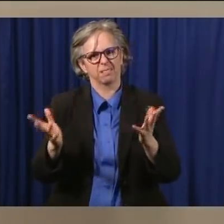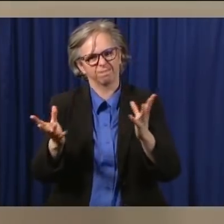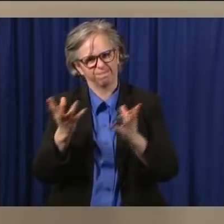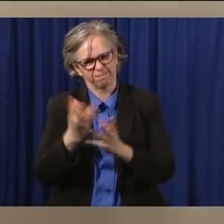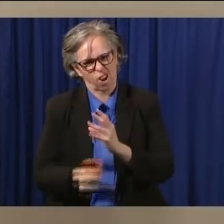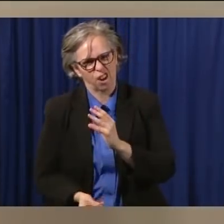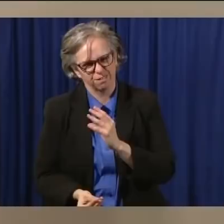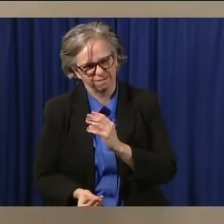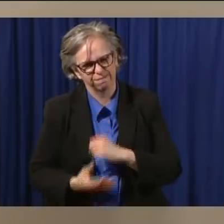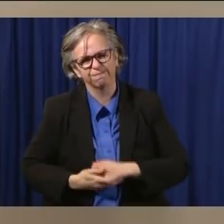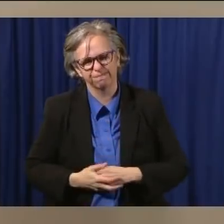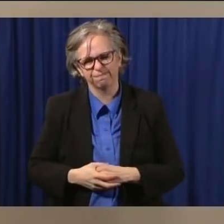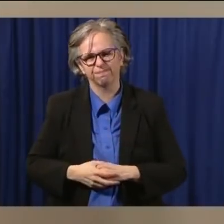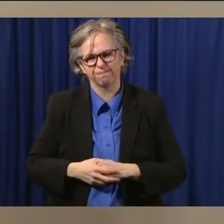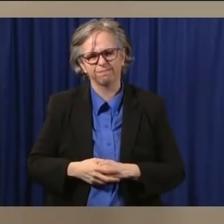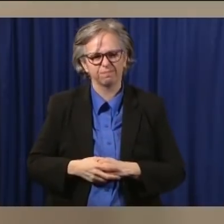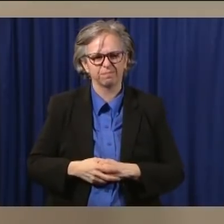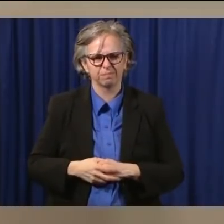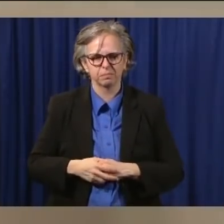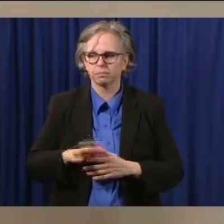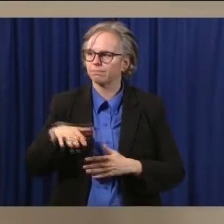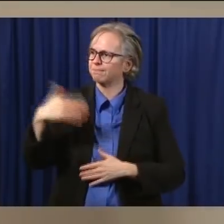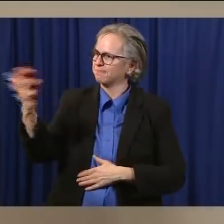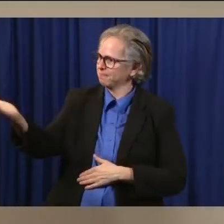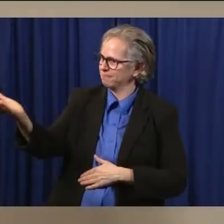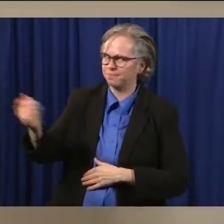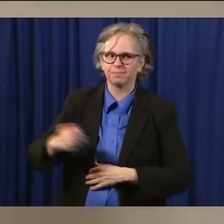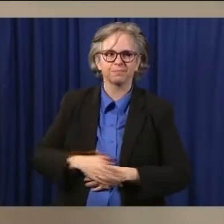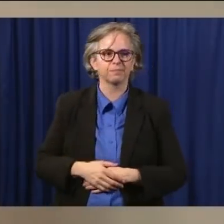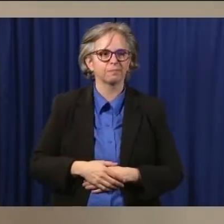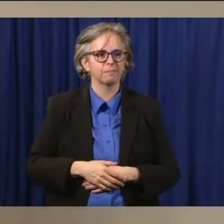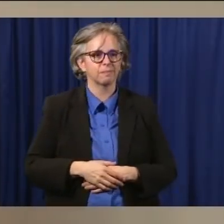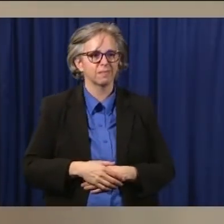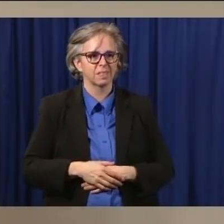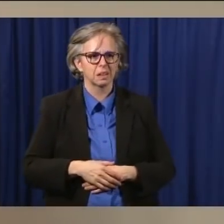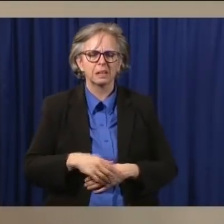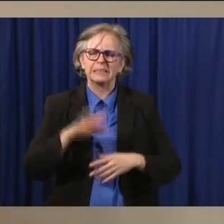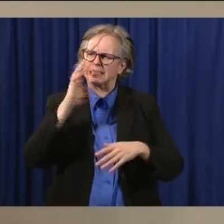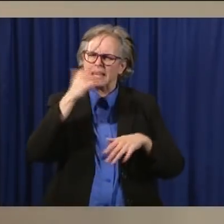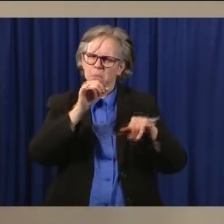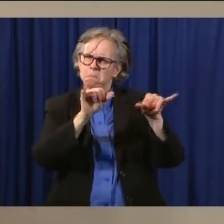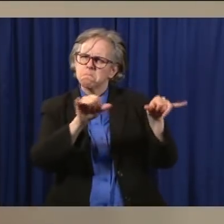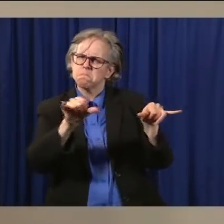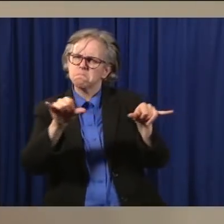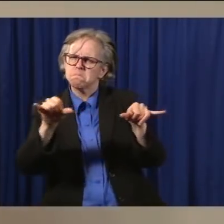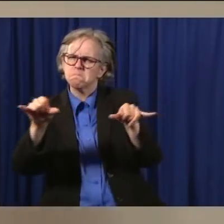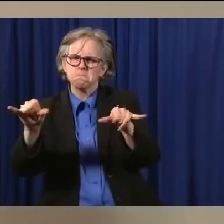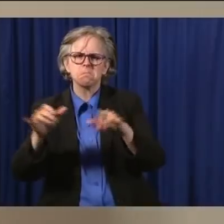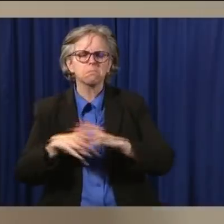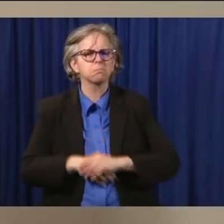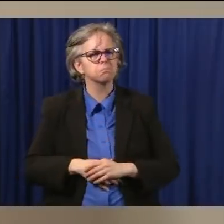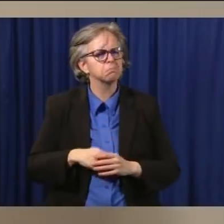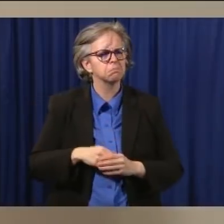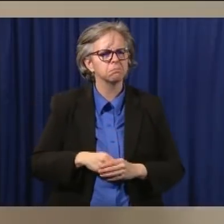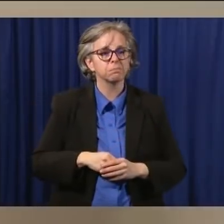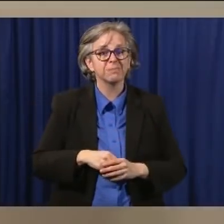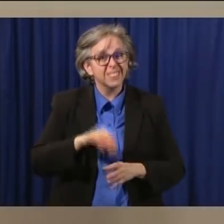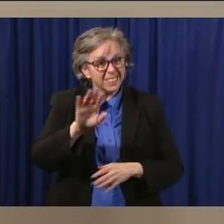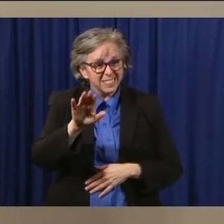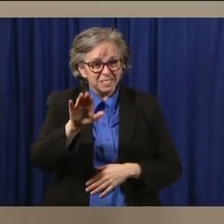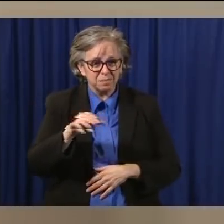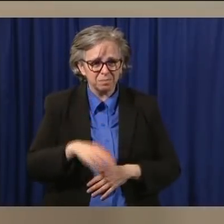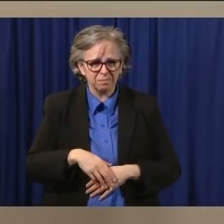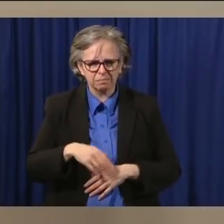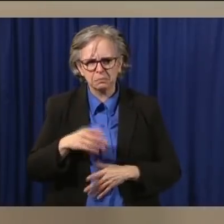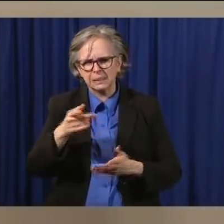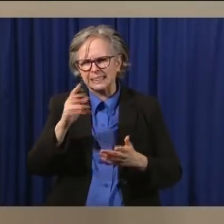Next slide. Everything else remains about the same. We're inching upward, Governor, of about